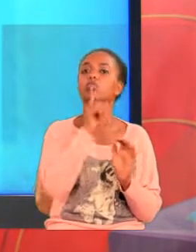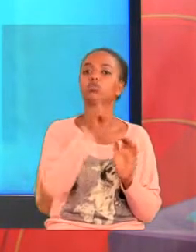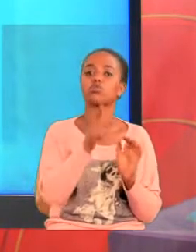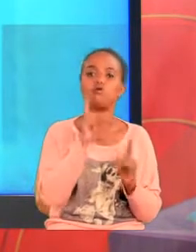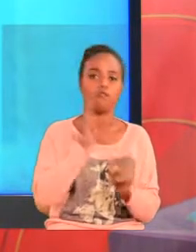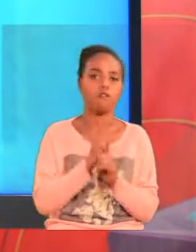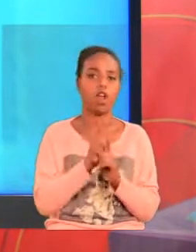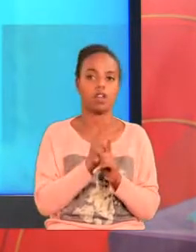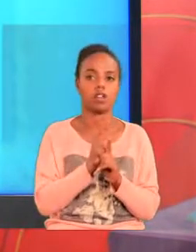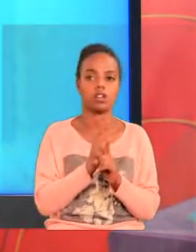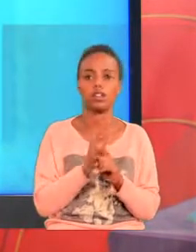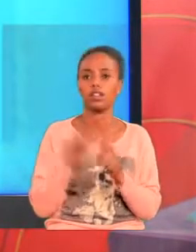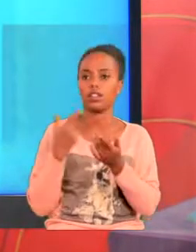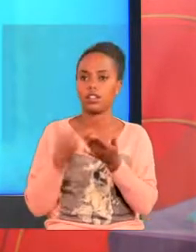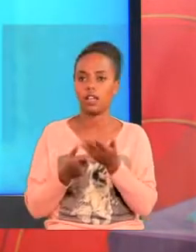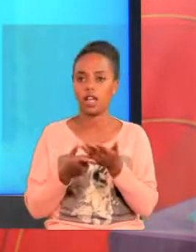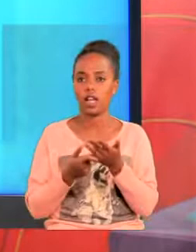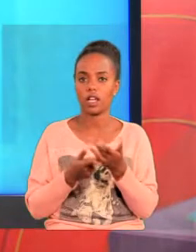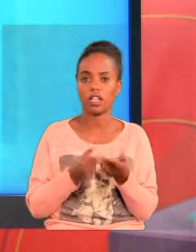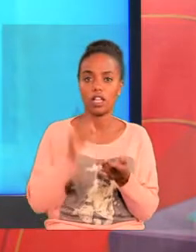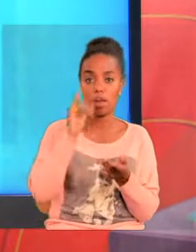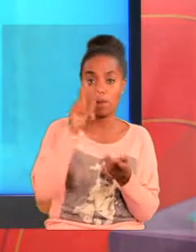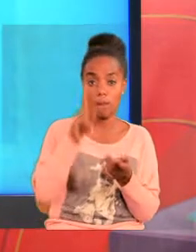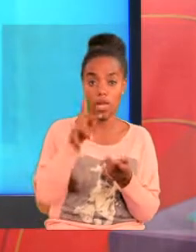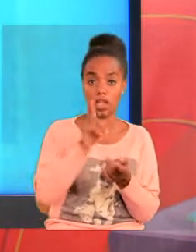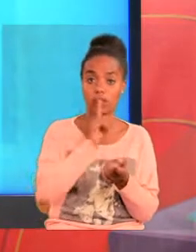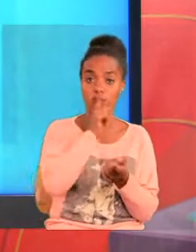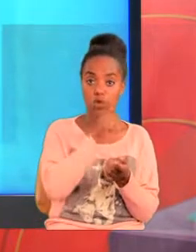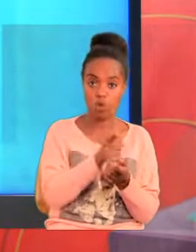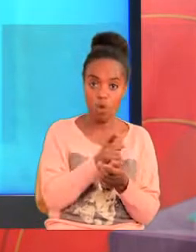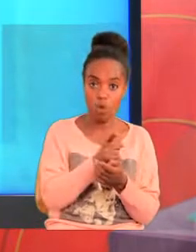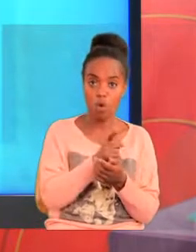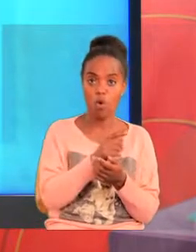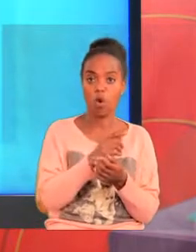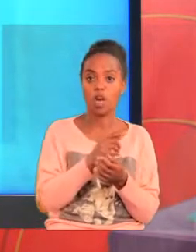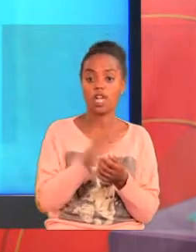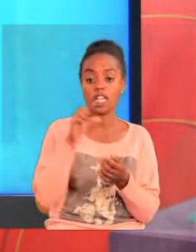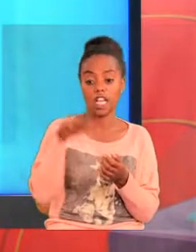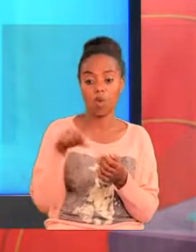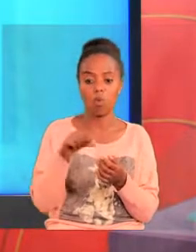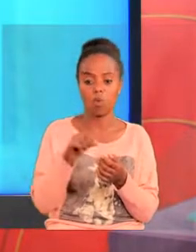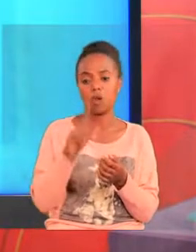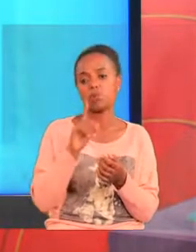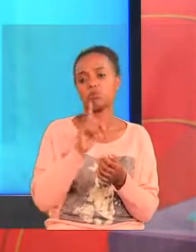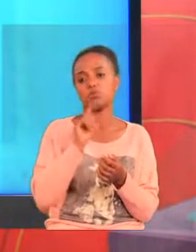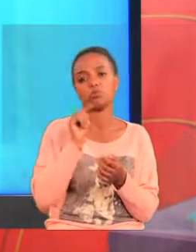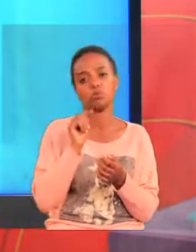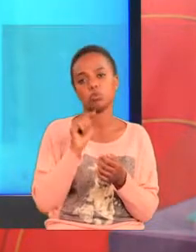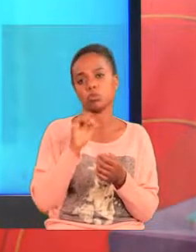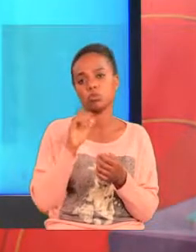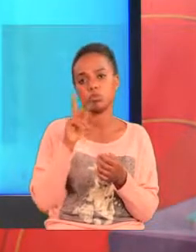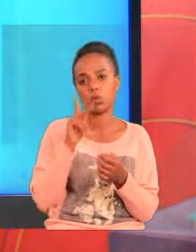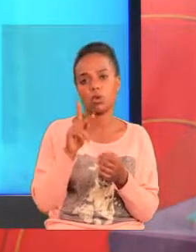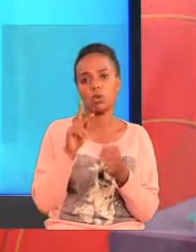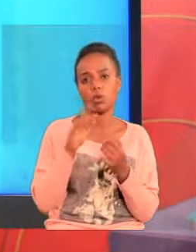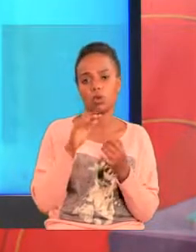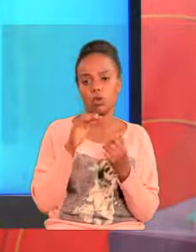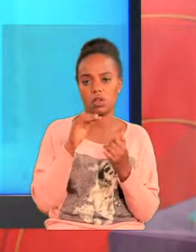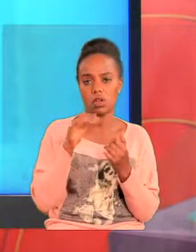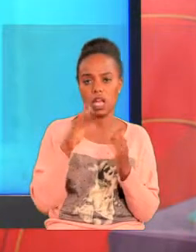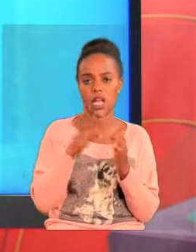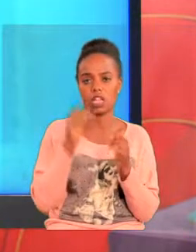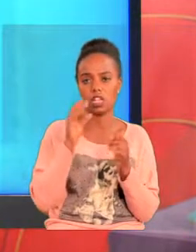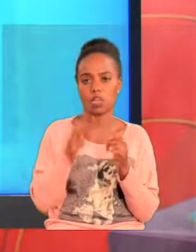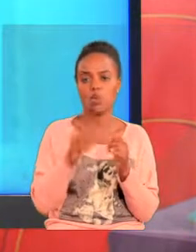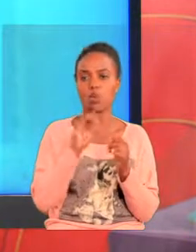one. Here, if P is true, therefore whatever Q is, P or Q is true. It's valid. We call